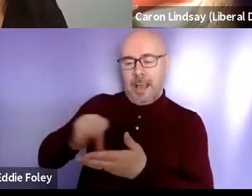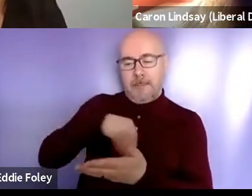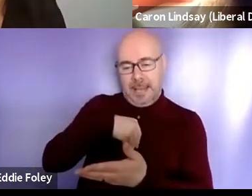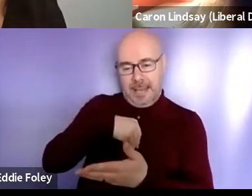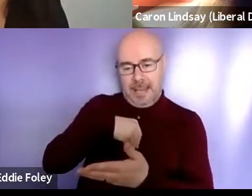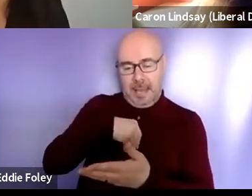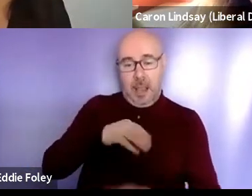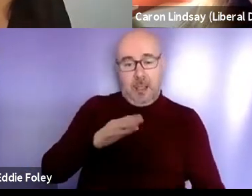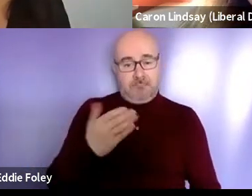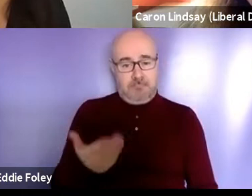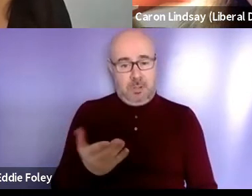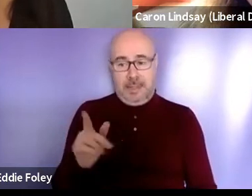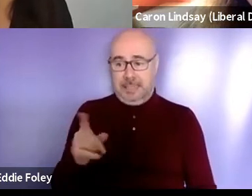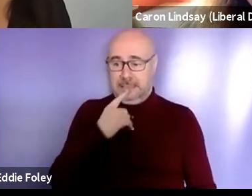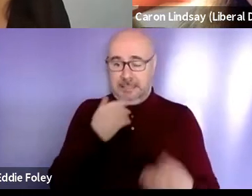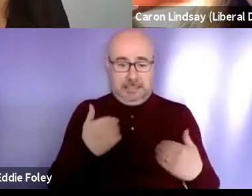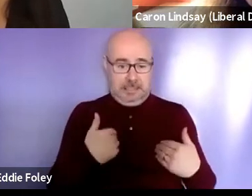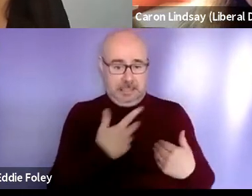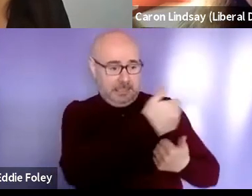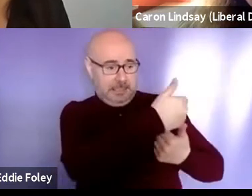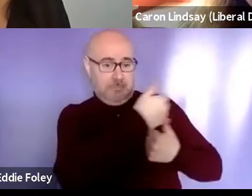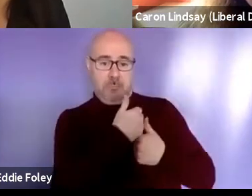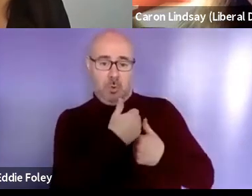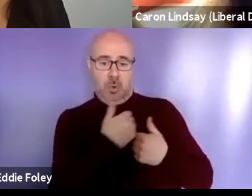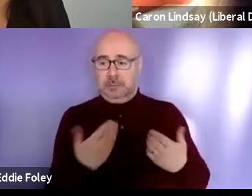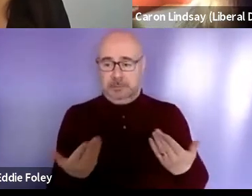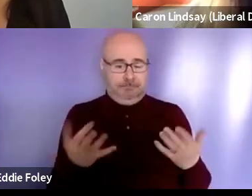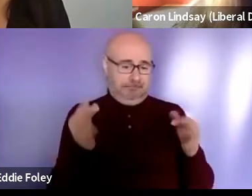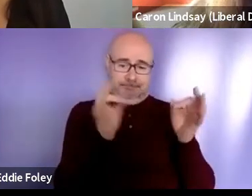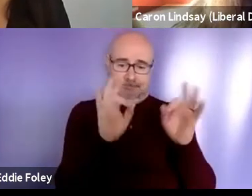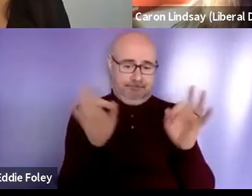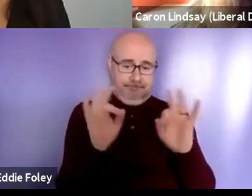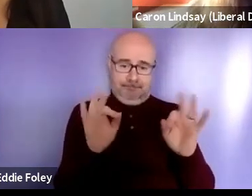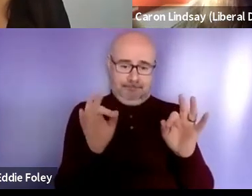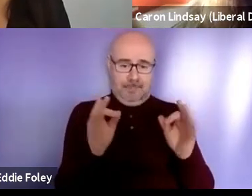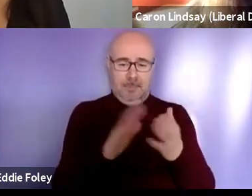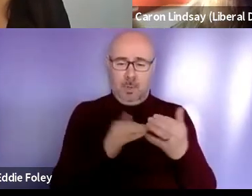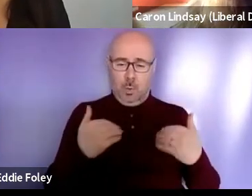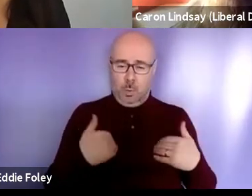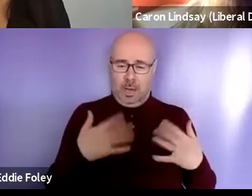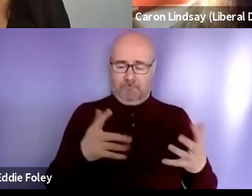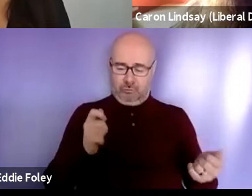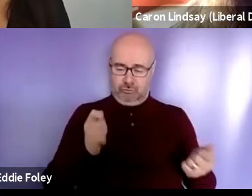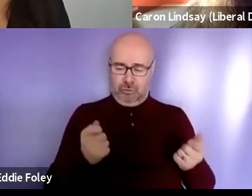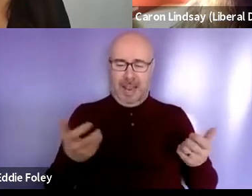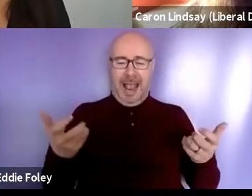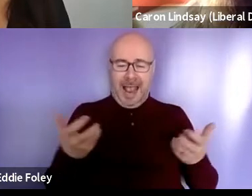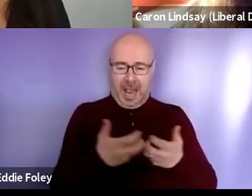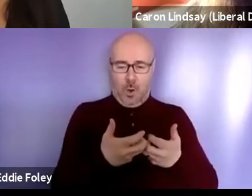support there to enable them to do it. Do we need to think differently about how we involve people, Monica Lennon?